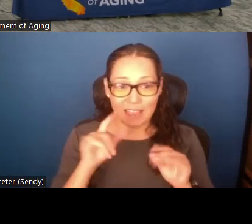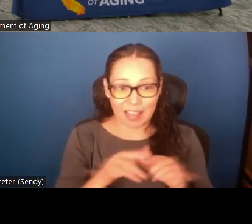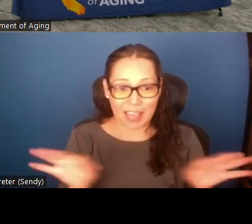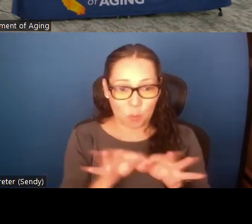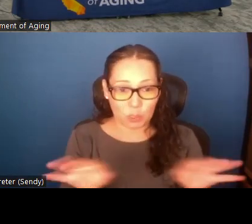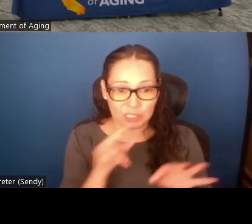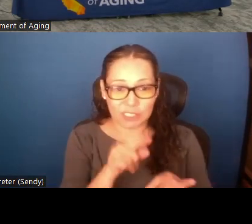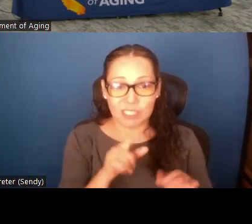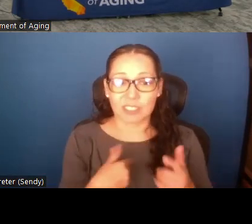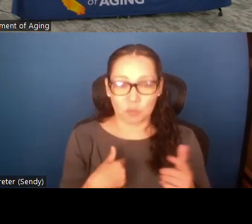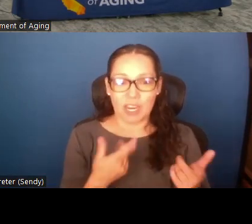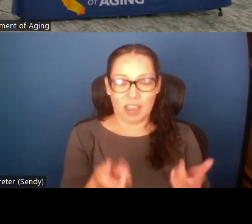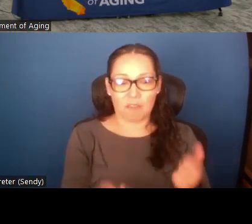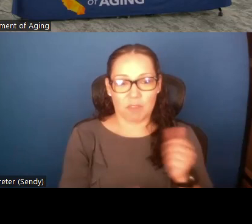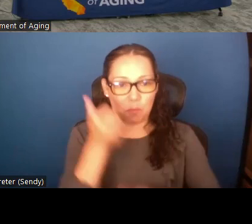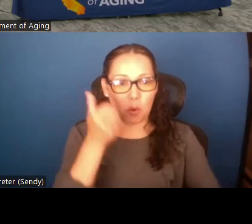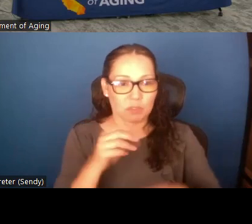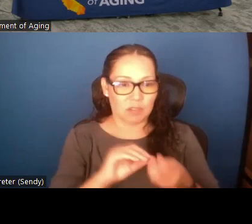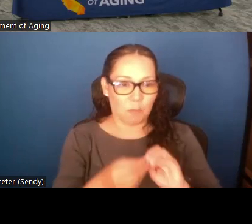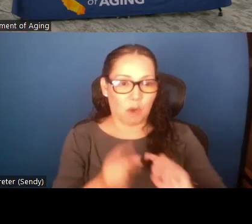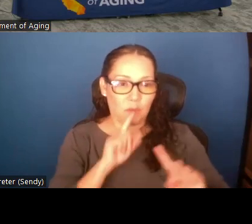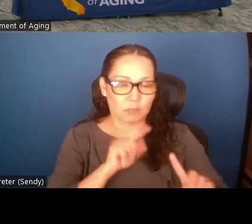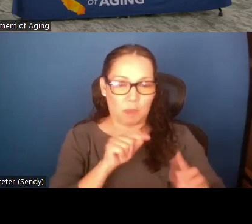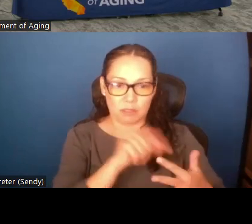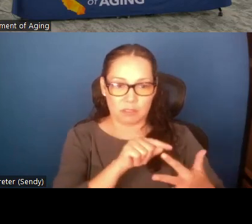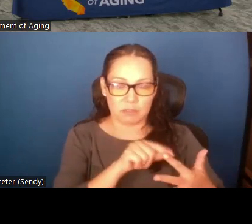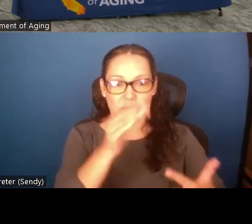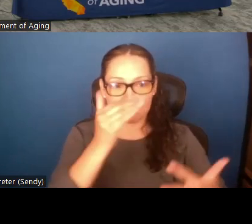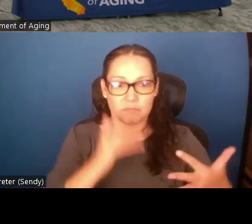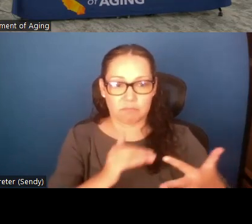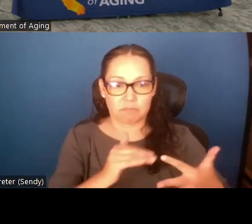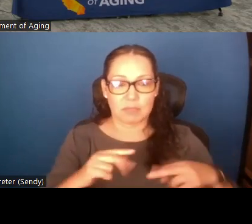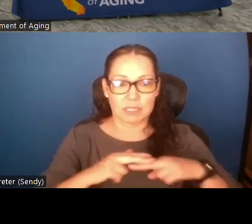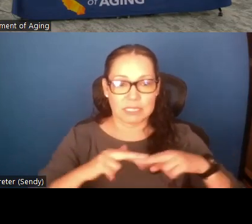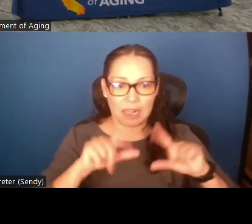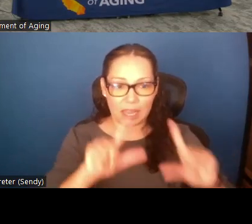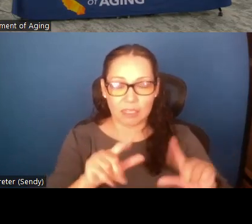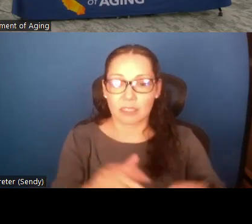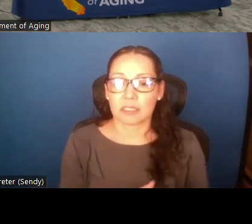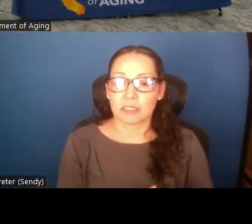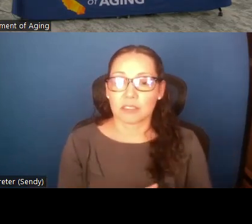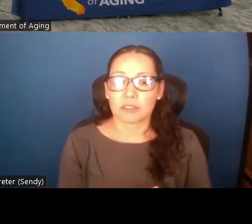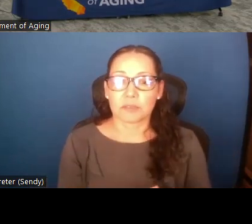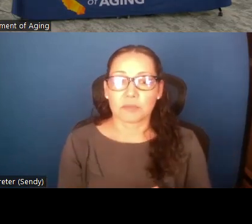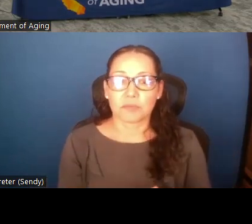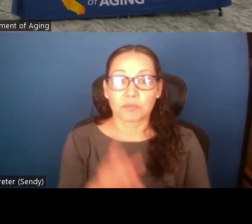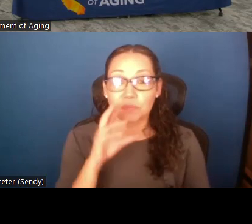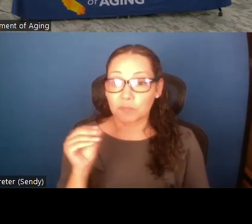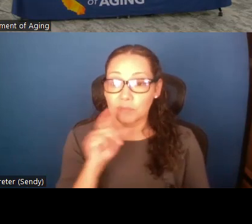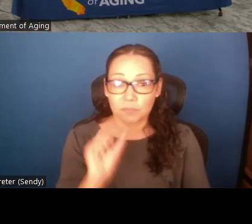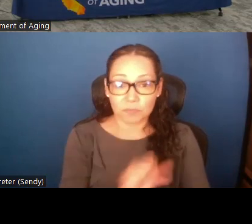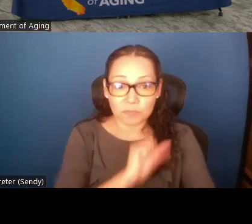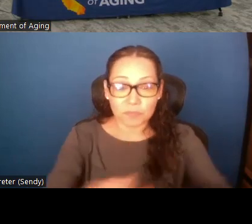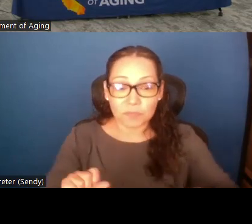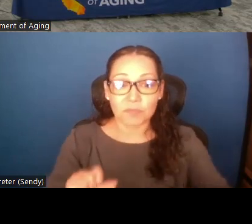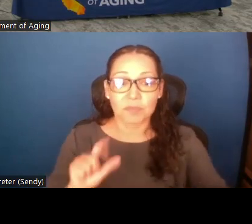greatest number of respondents. Okay, moving on to the next slide. So these are actionable principles 2 and